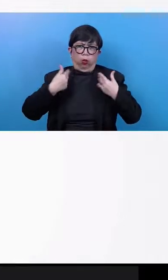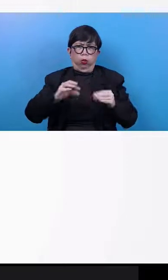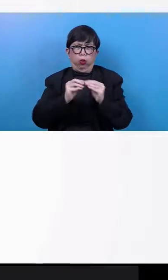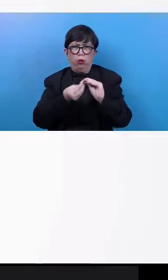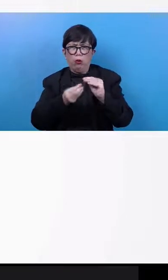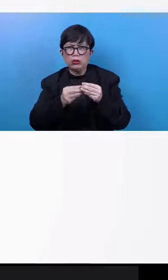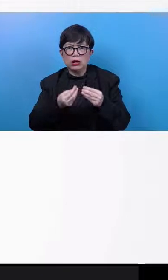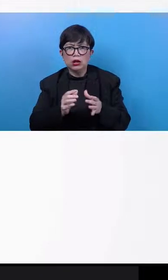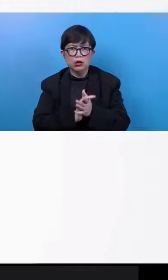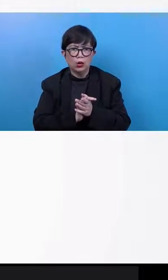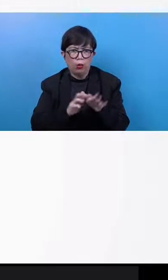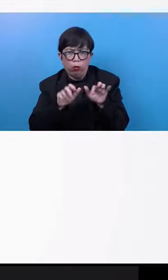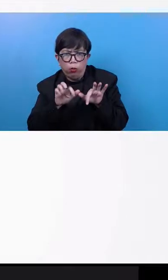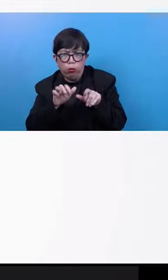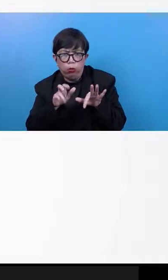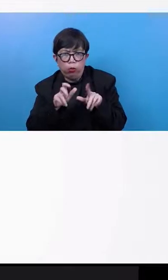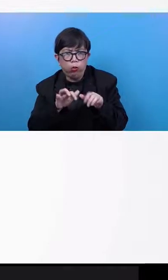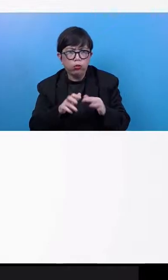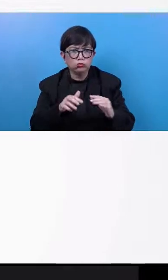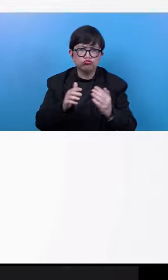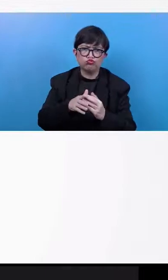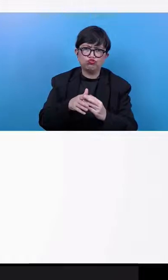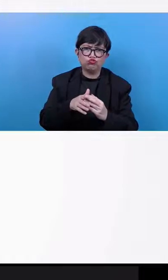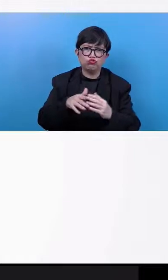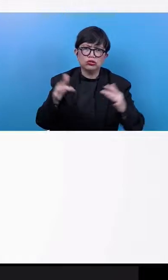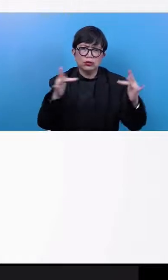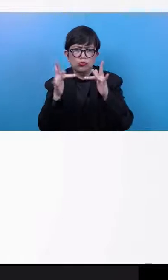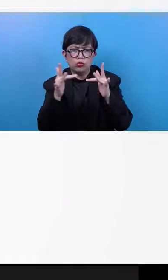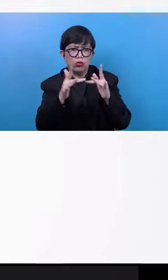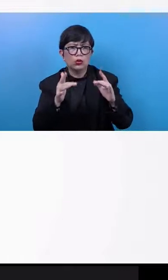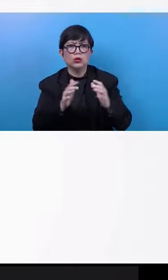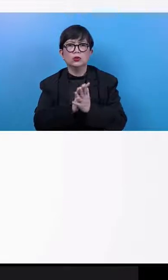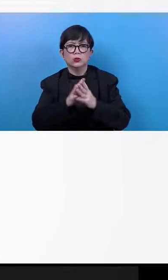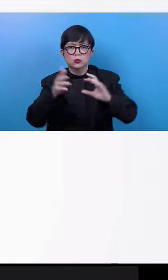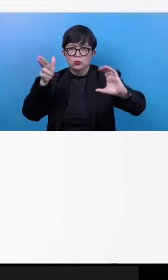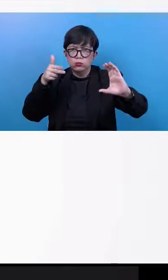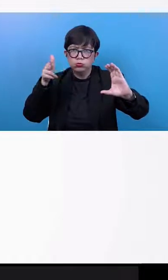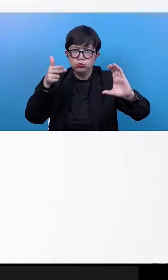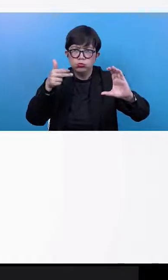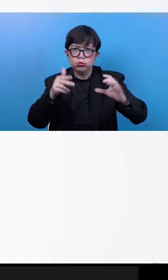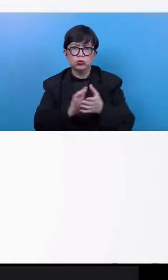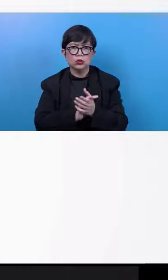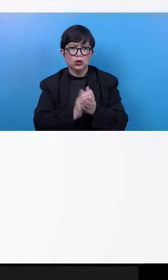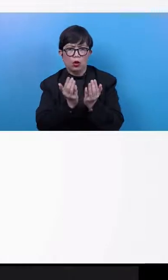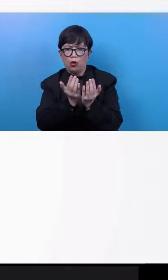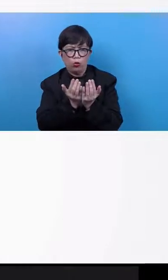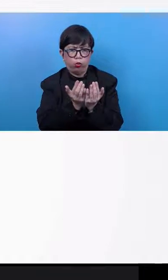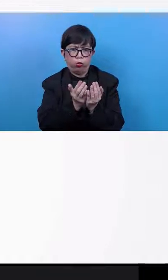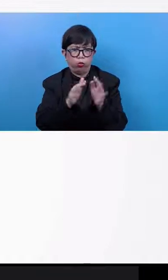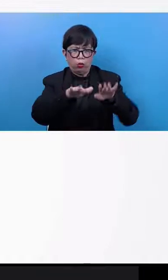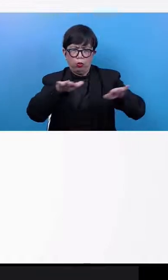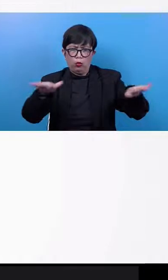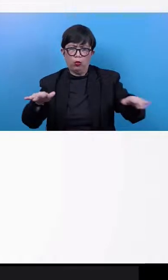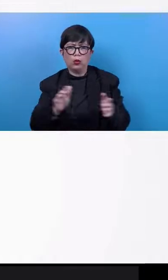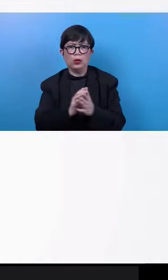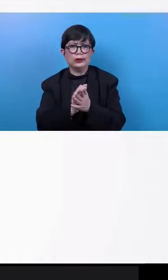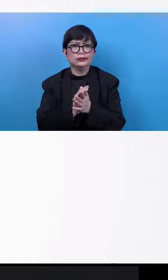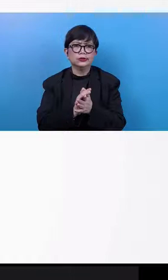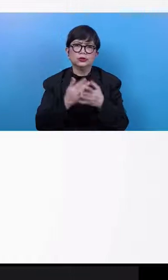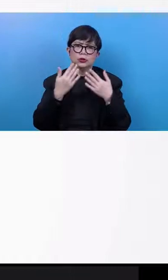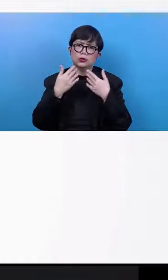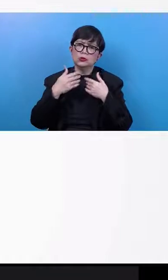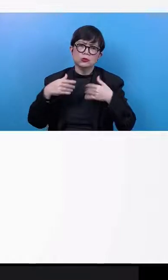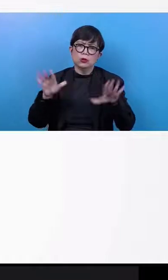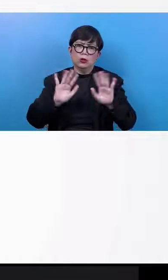of the world, with implications that are still hard to fully grasp. So what would be ideas on the